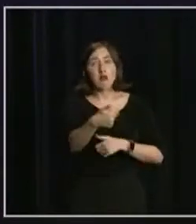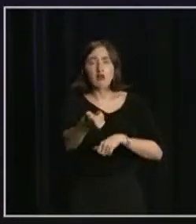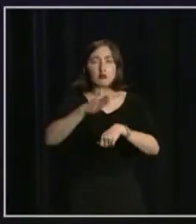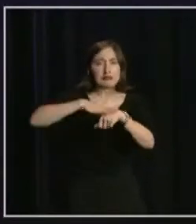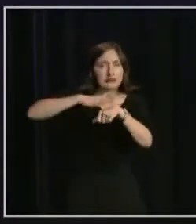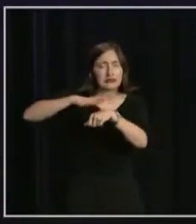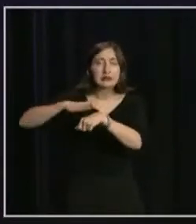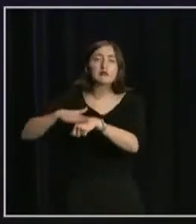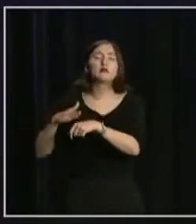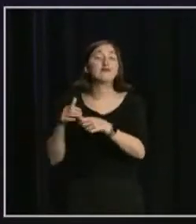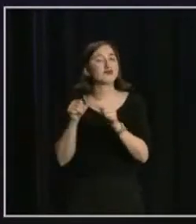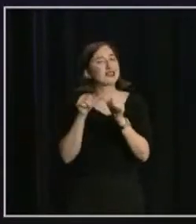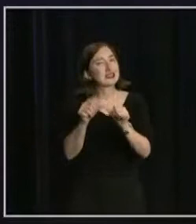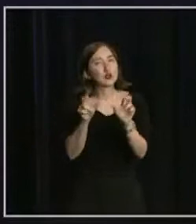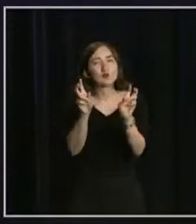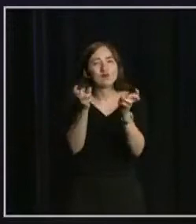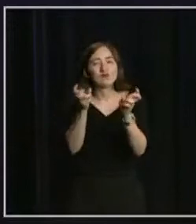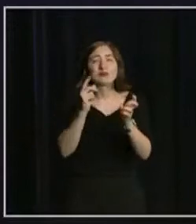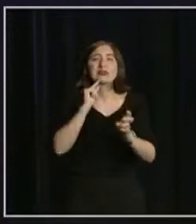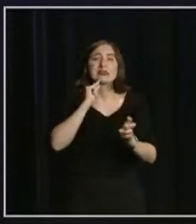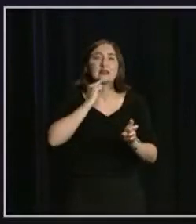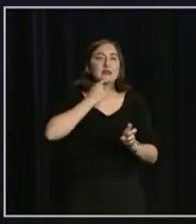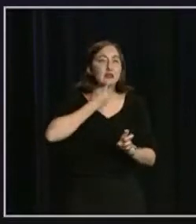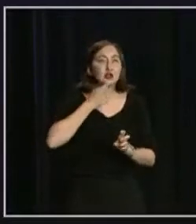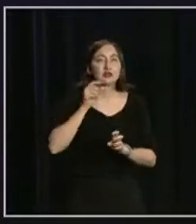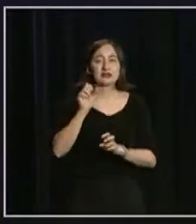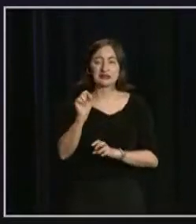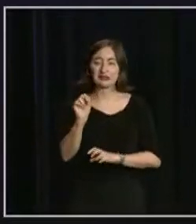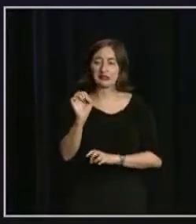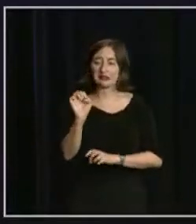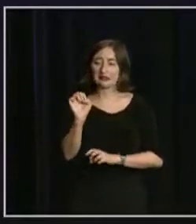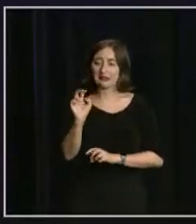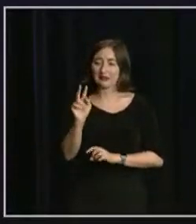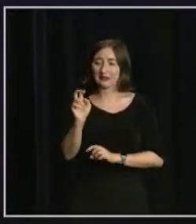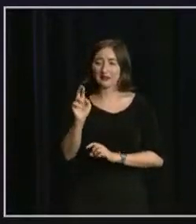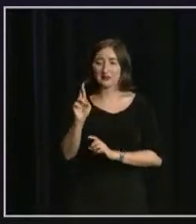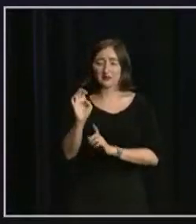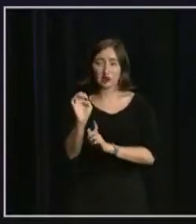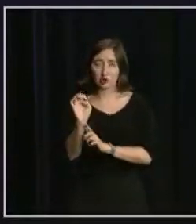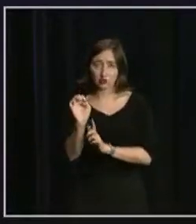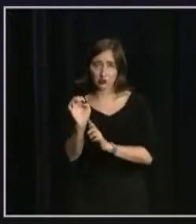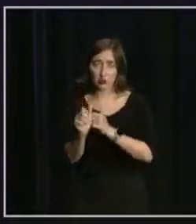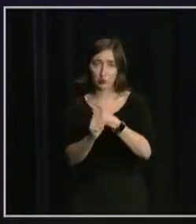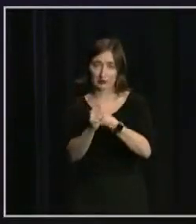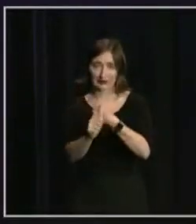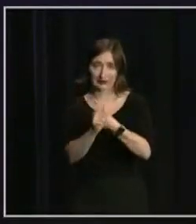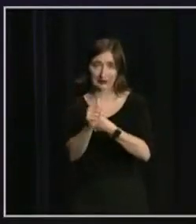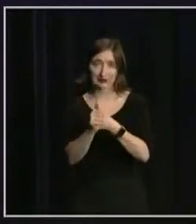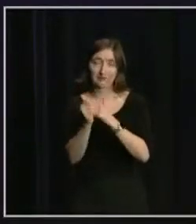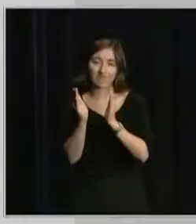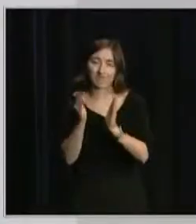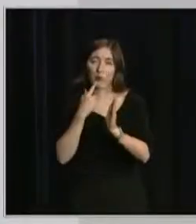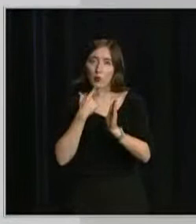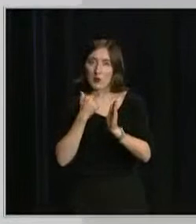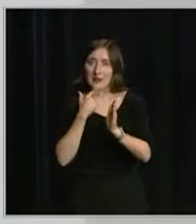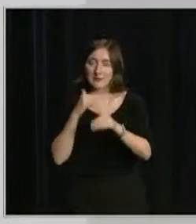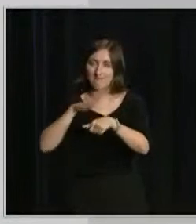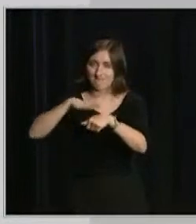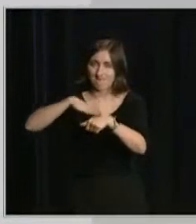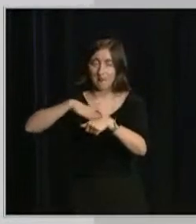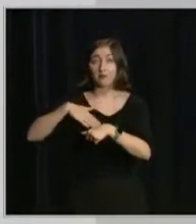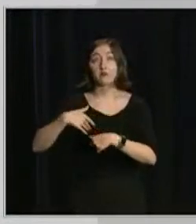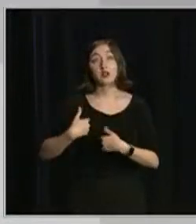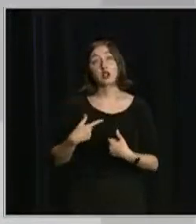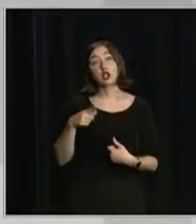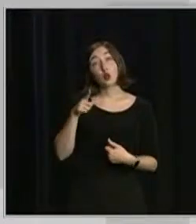we're continuing to be in the severe risk category. As far as cases go, today we're reporting 1,254